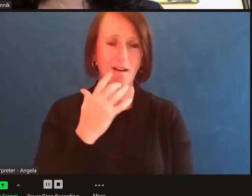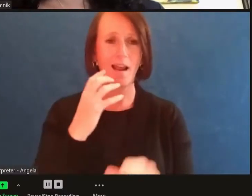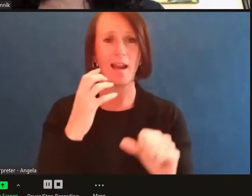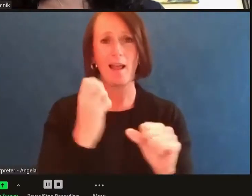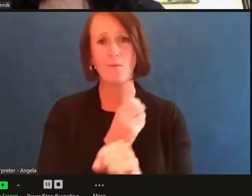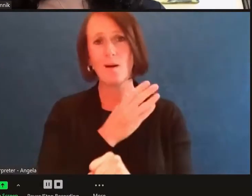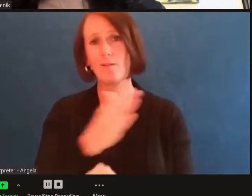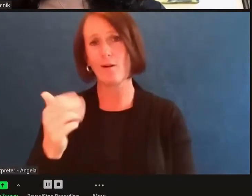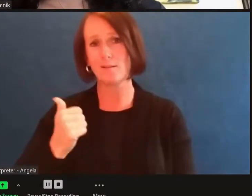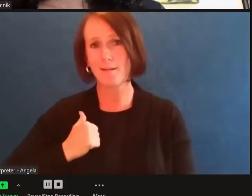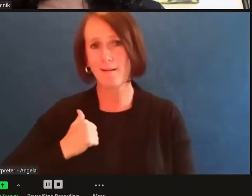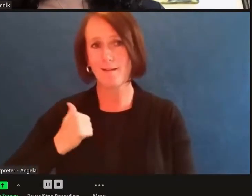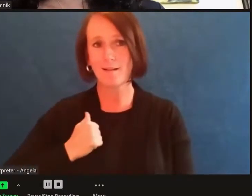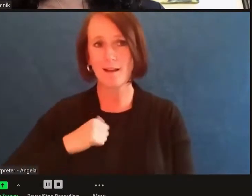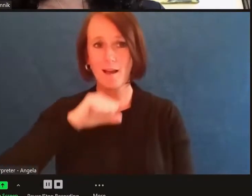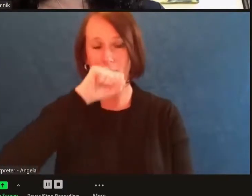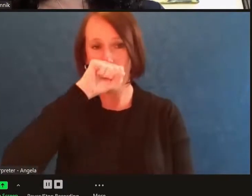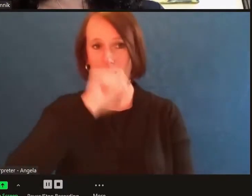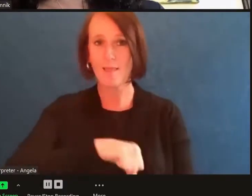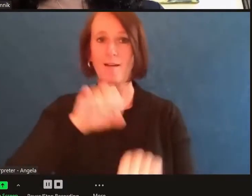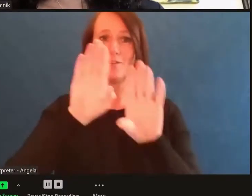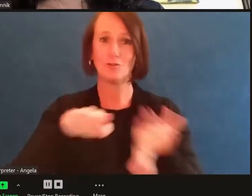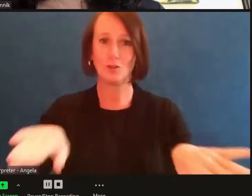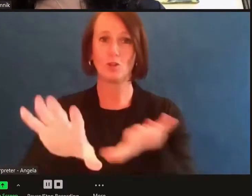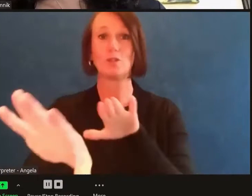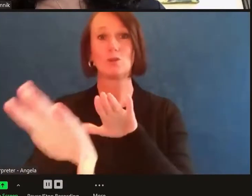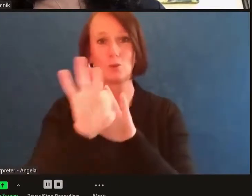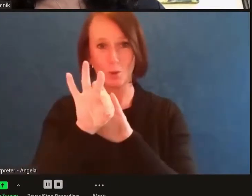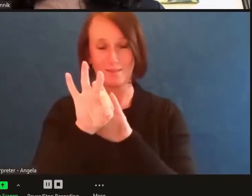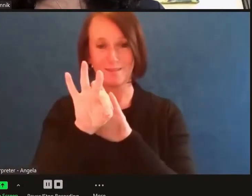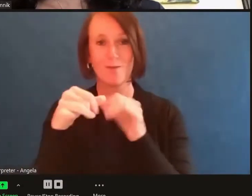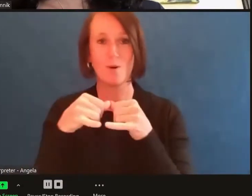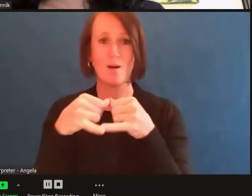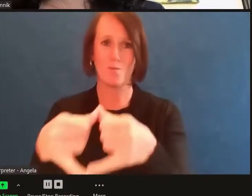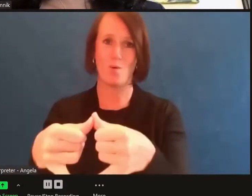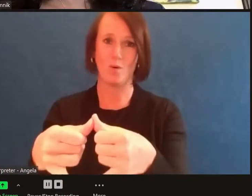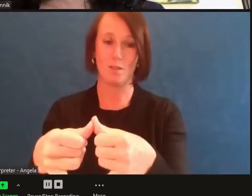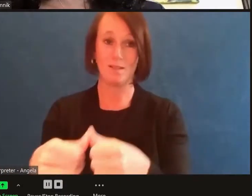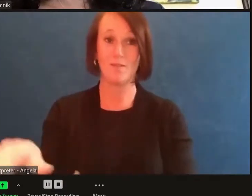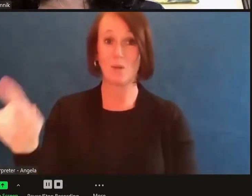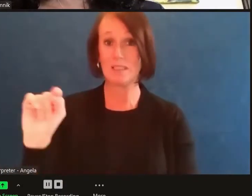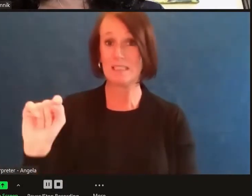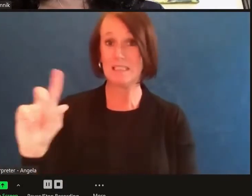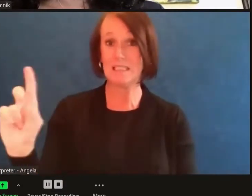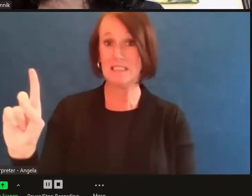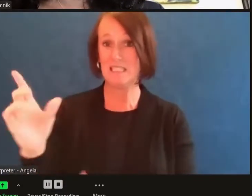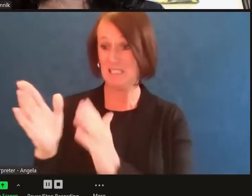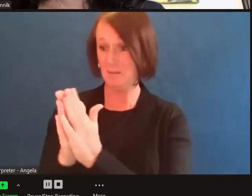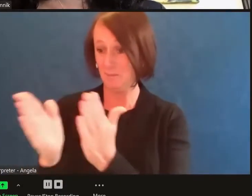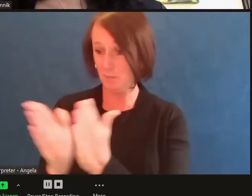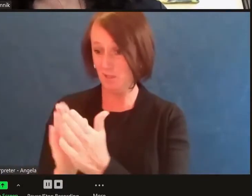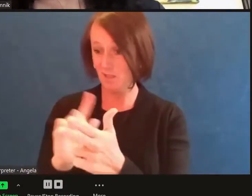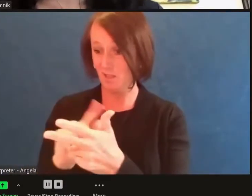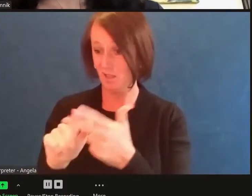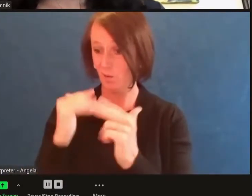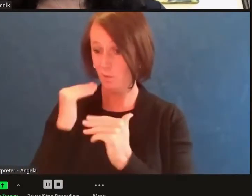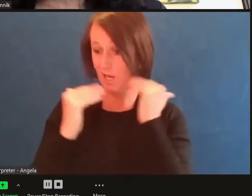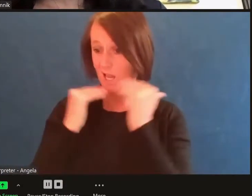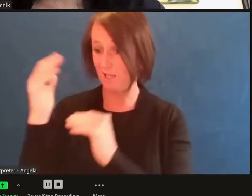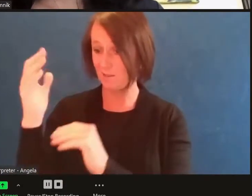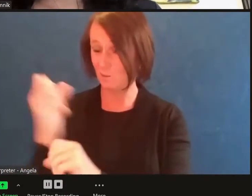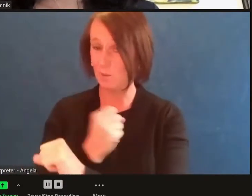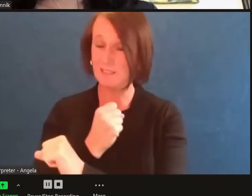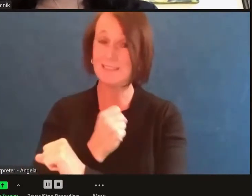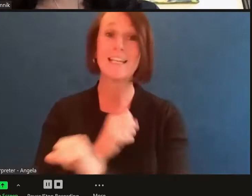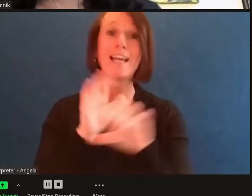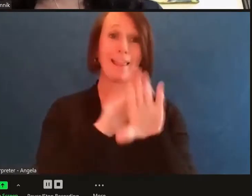I love Children's Choice Awards. For a thing like the TD book, it's 3 adults who decide who wins. For the Children's Choice Awards,